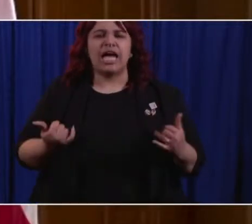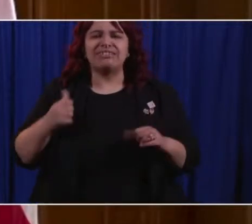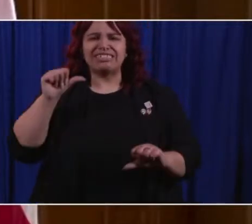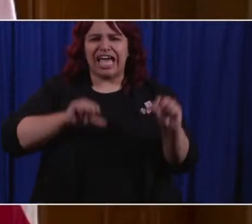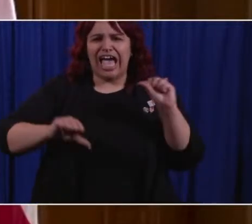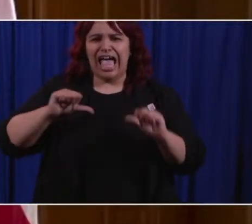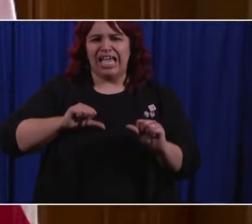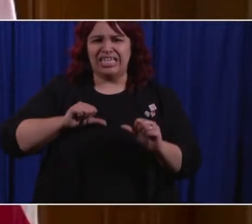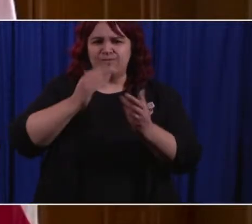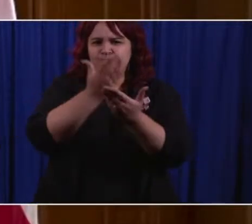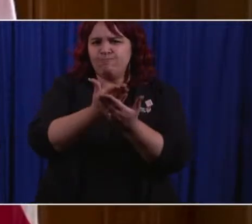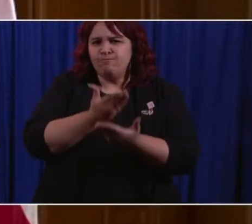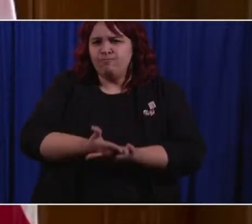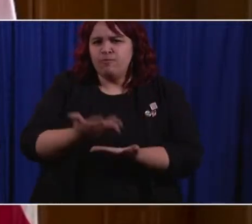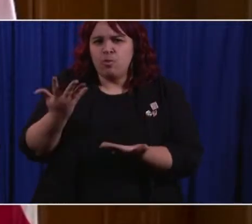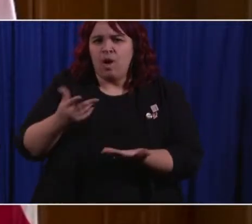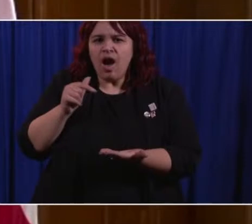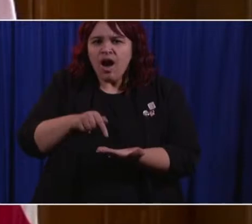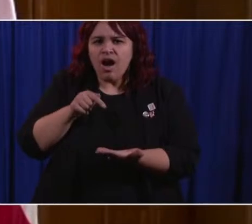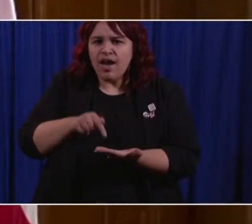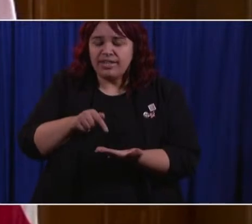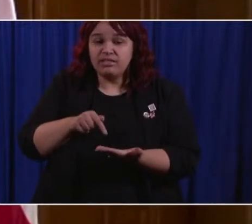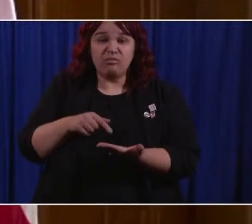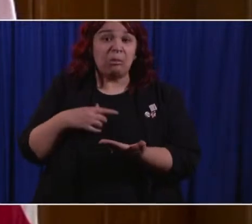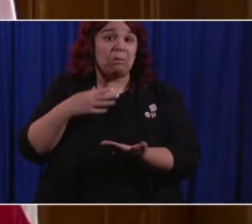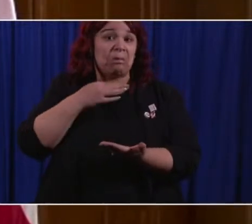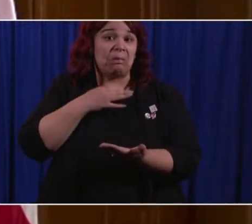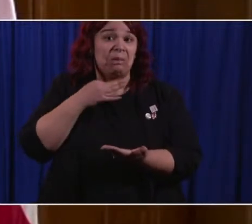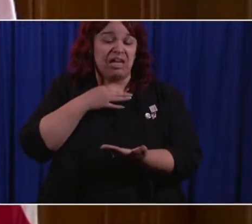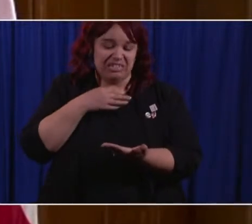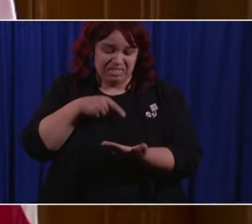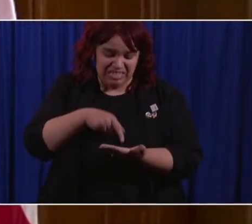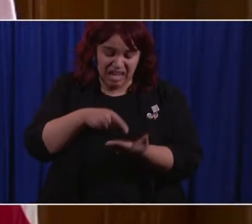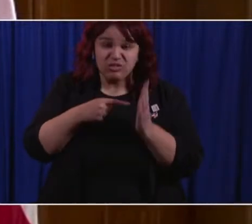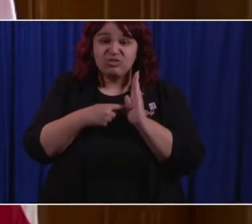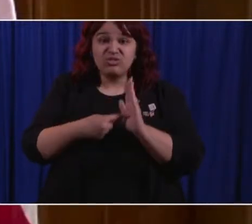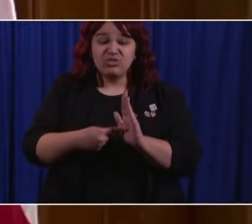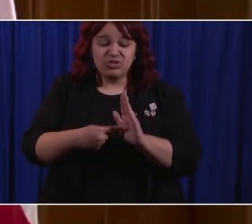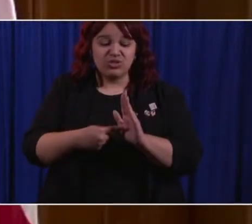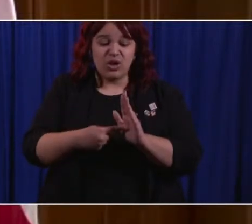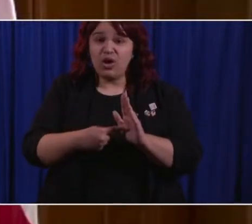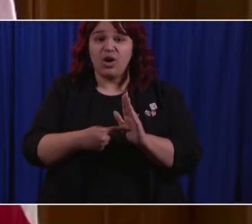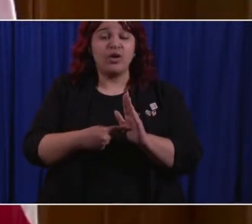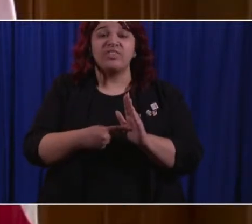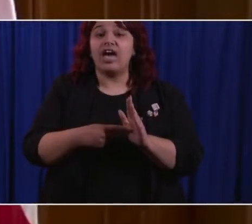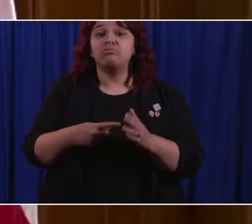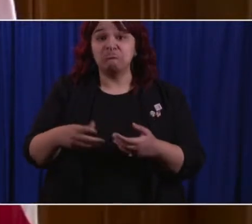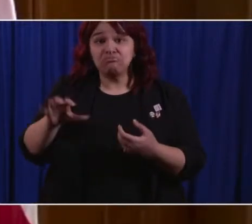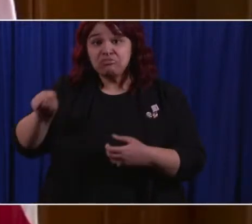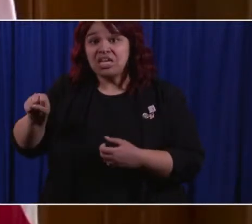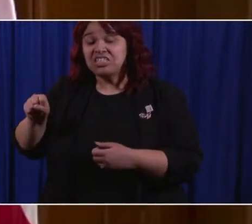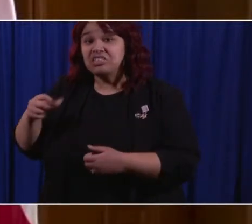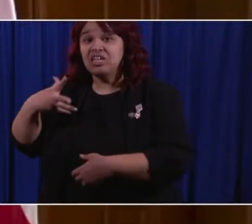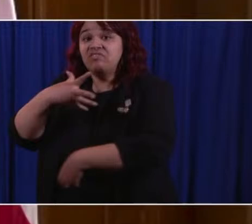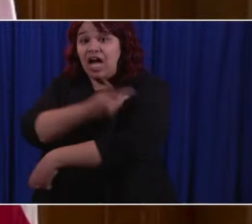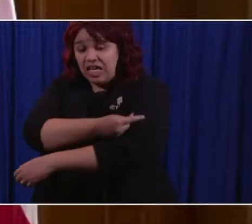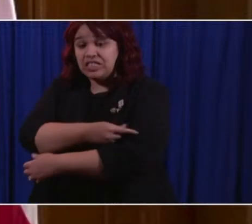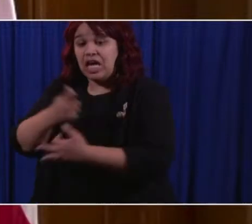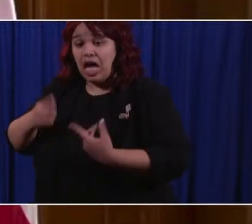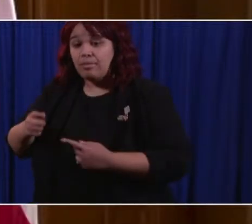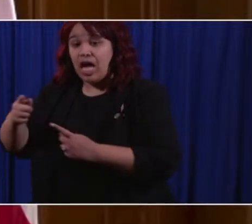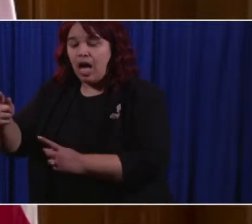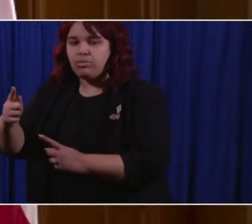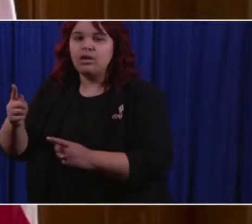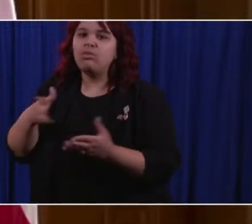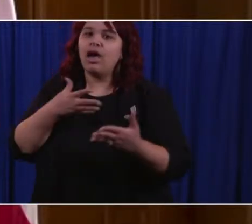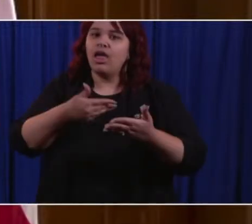to be, no matter how many people get vaccinated, like there's a new population of people getting this that maybe weren't. Is it like younger